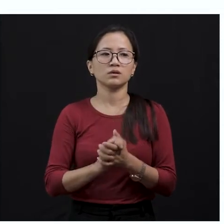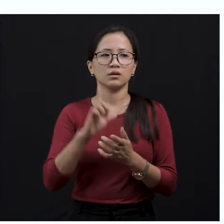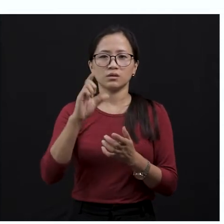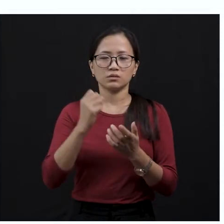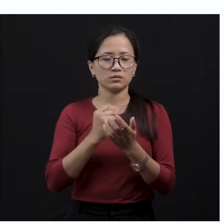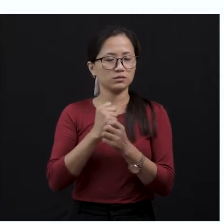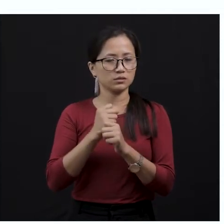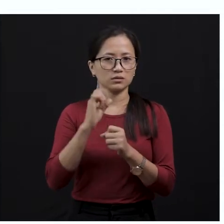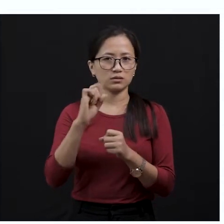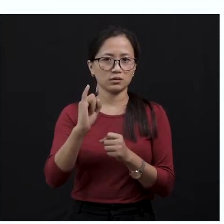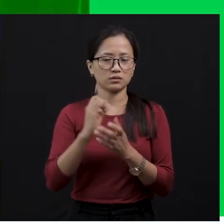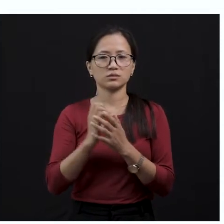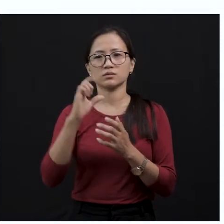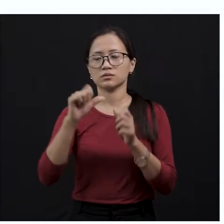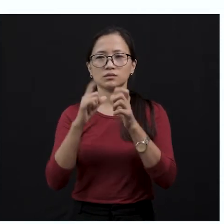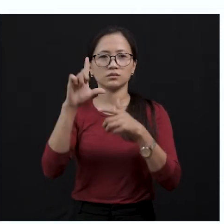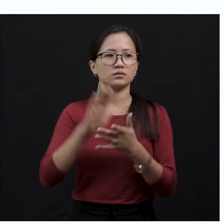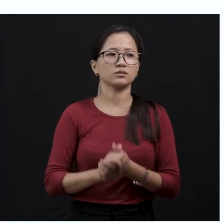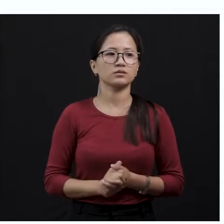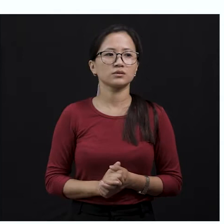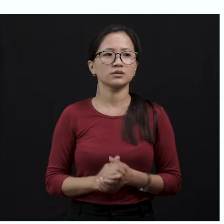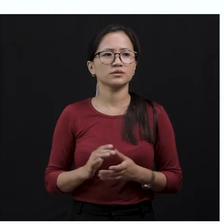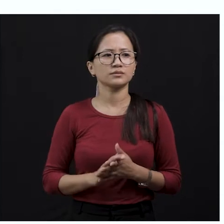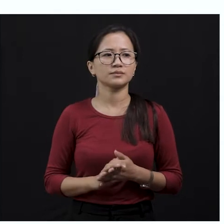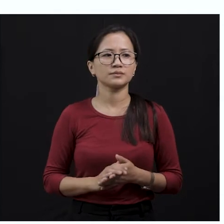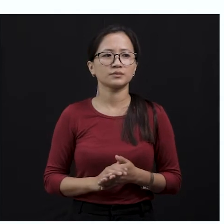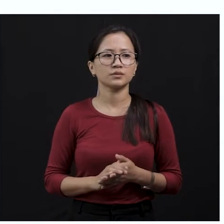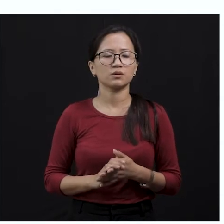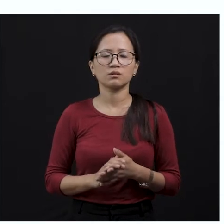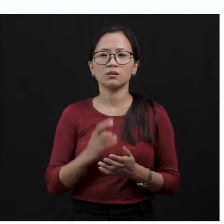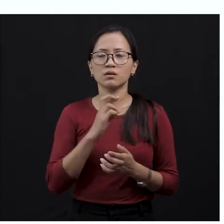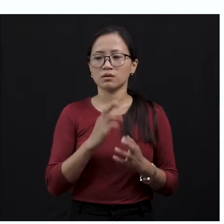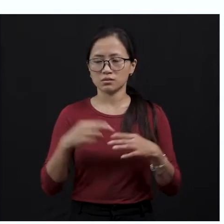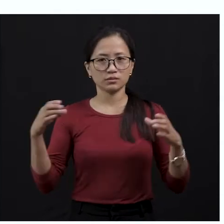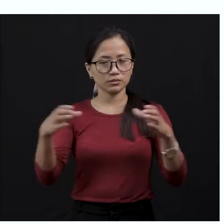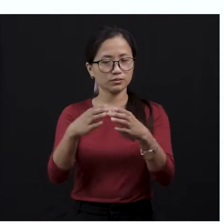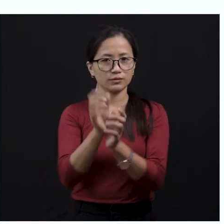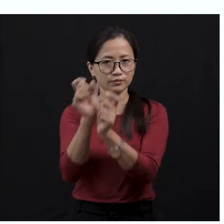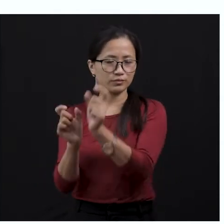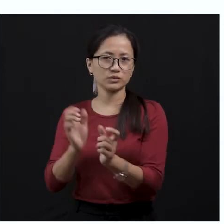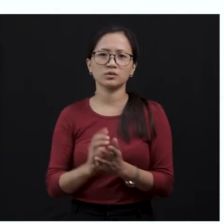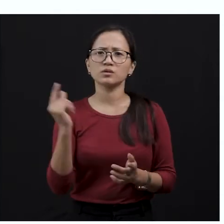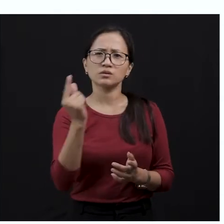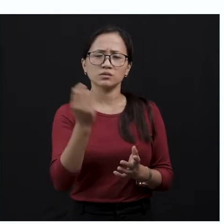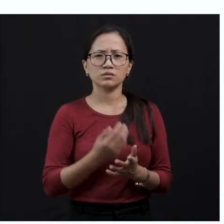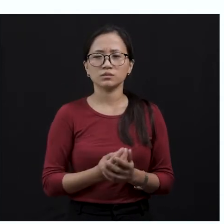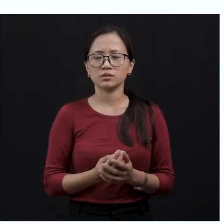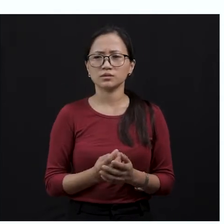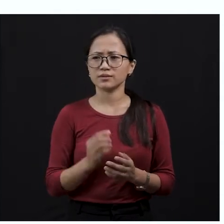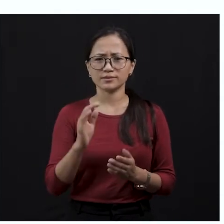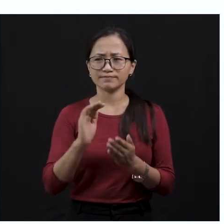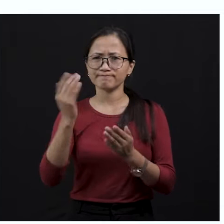being searched by the archaeologists. Now, these archaeologists are a group of people. They used to go to